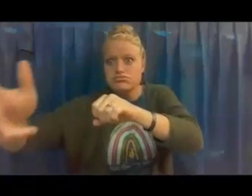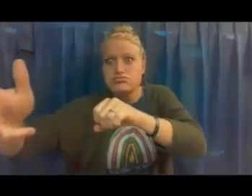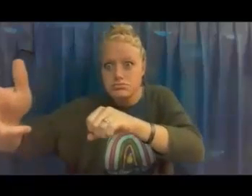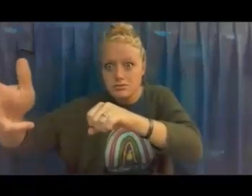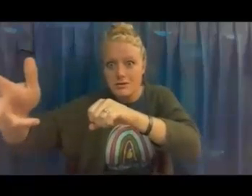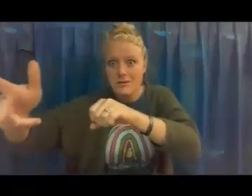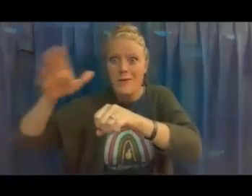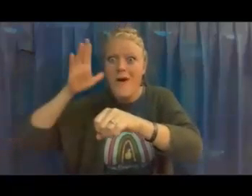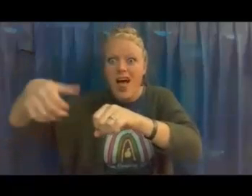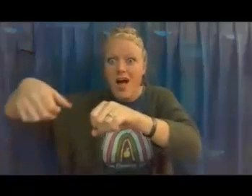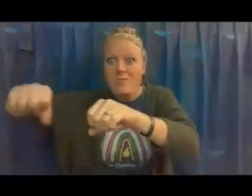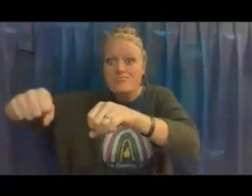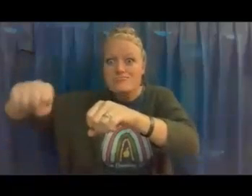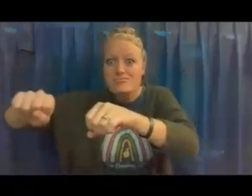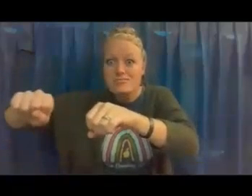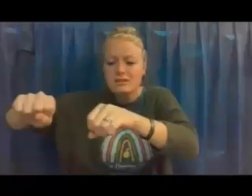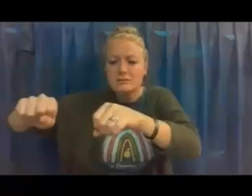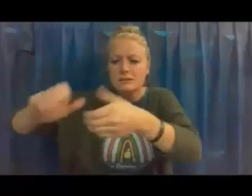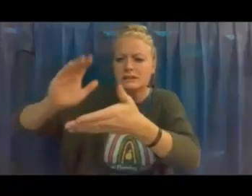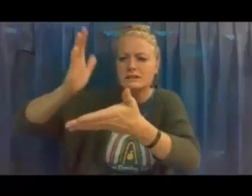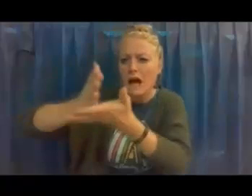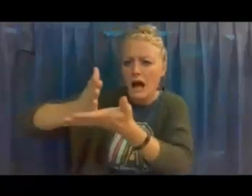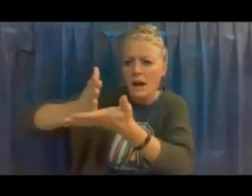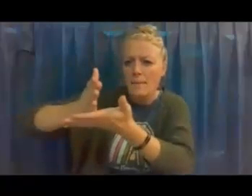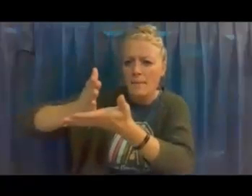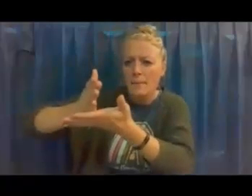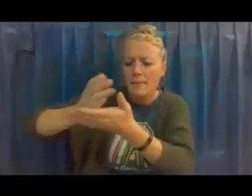throttle to go forward.